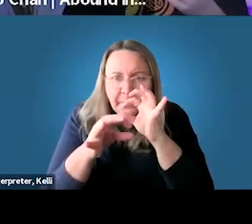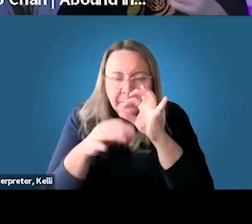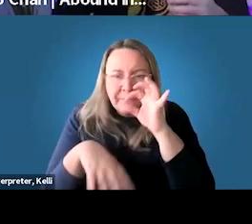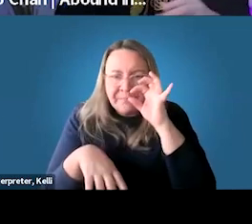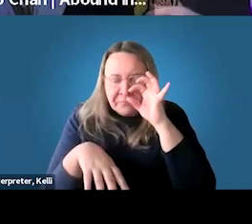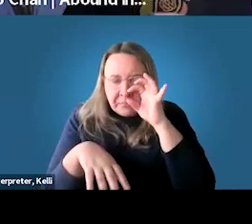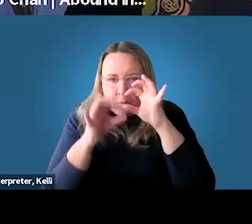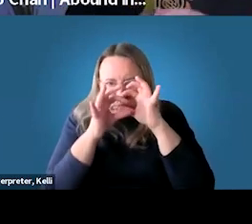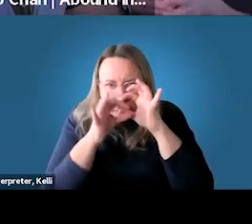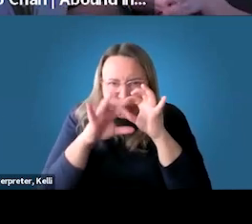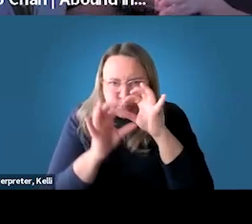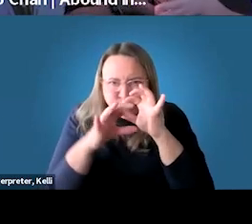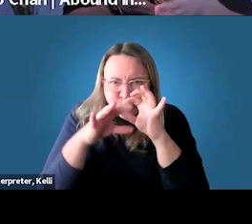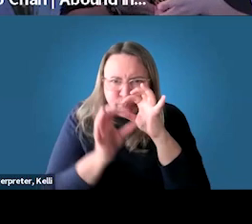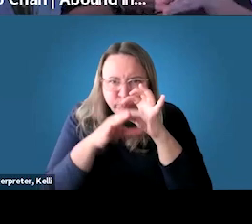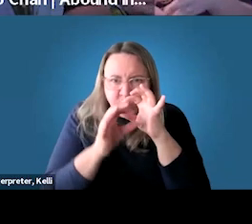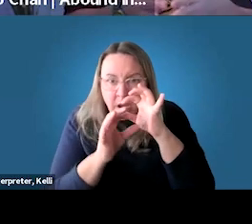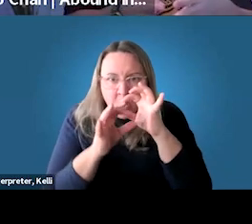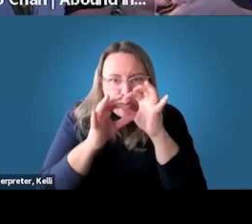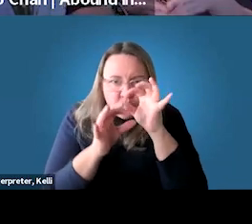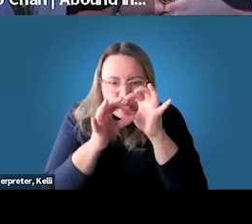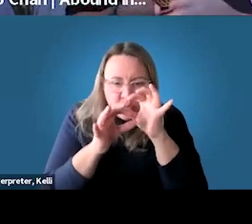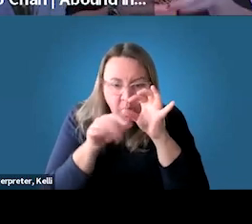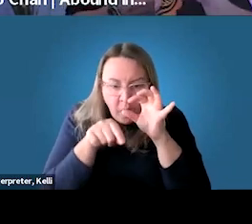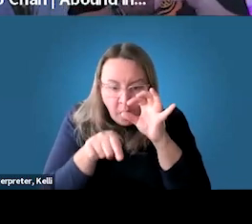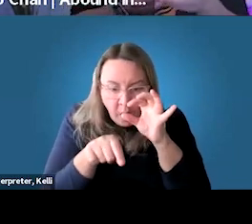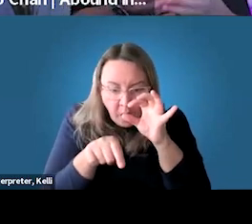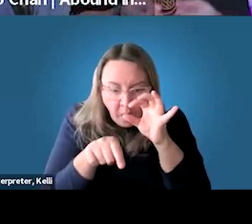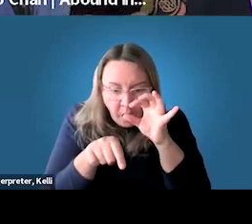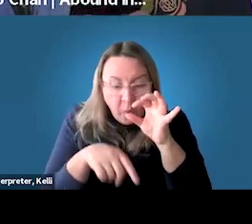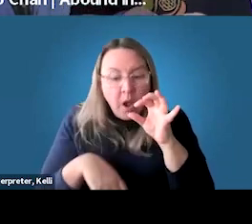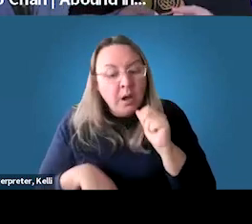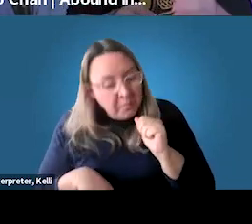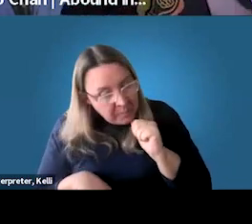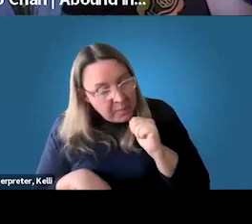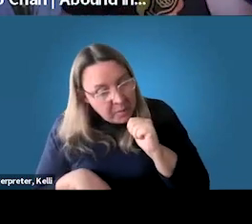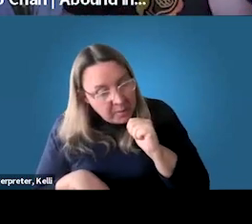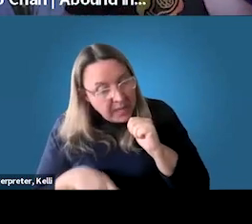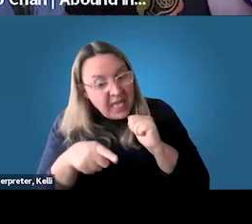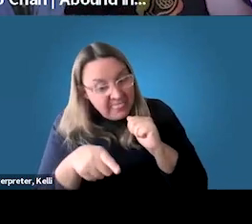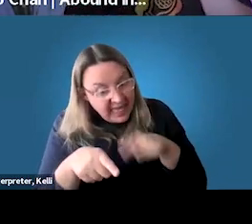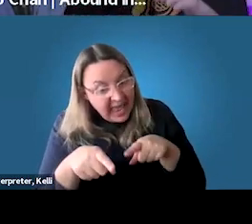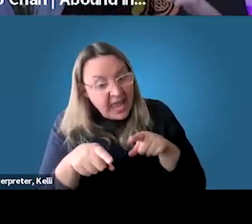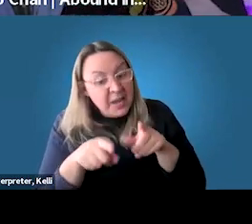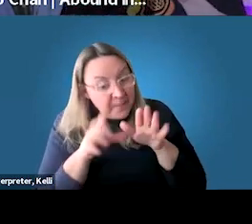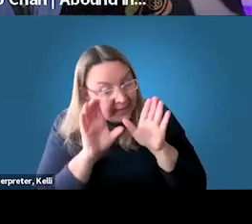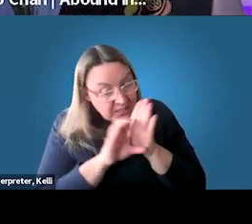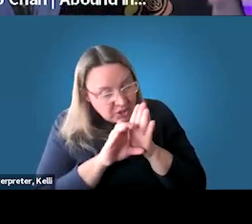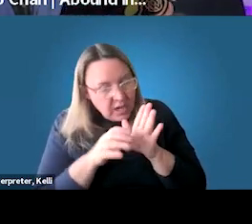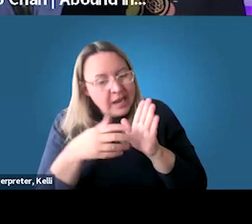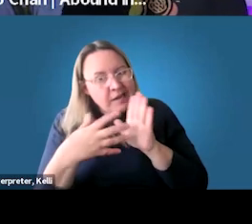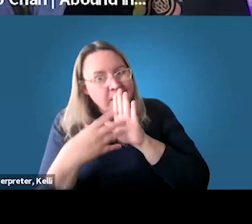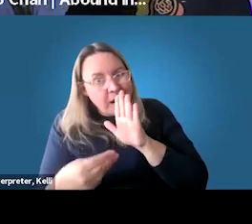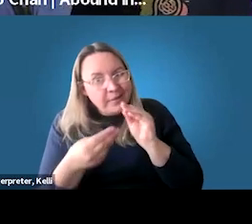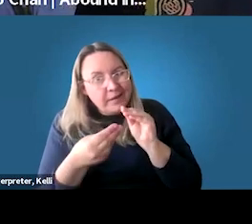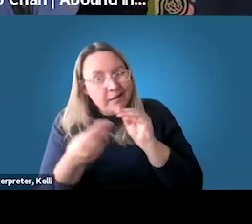invented Velcro. So he basically copied the design of the cocklebur because he looked at it under a microscope, and he took that hook and fastener part to